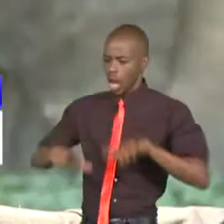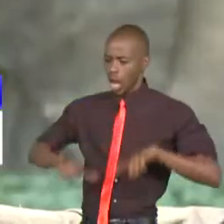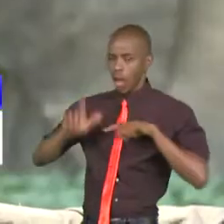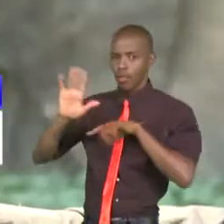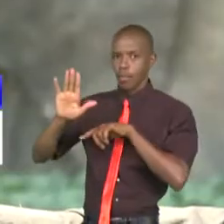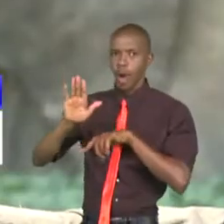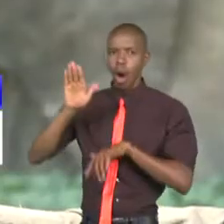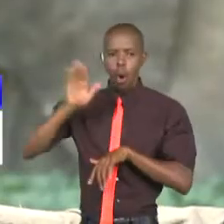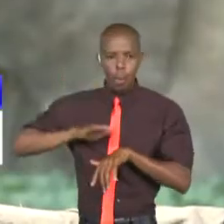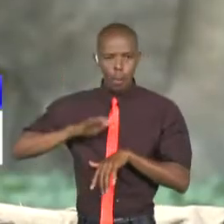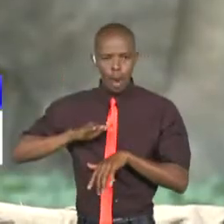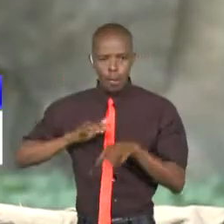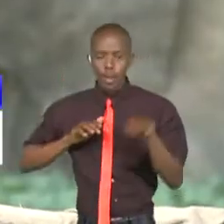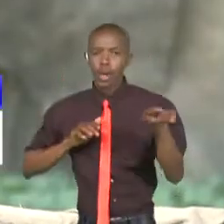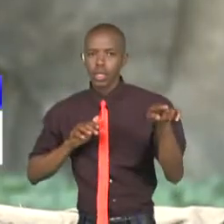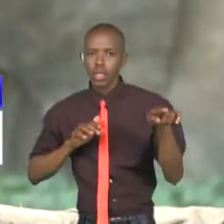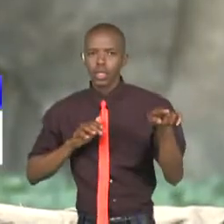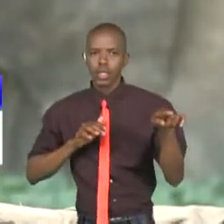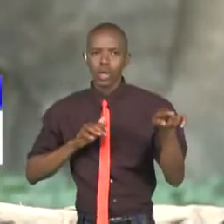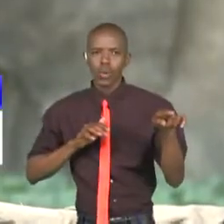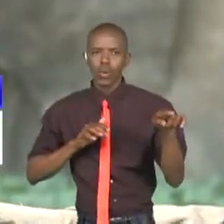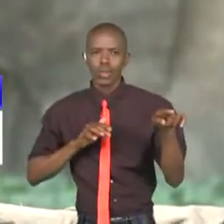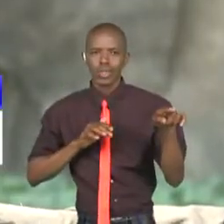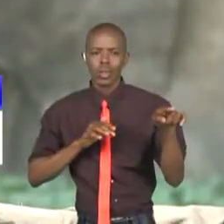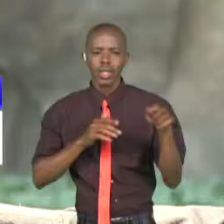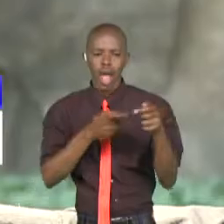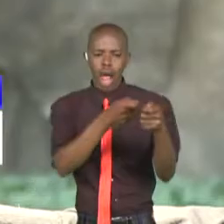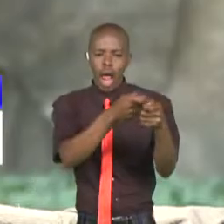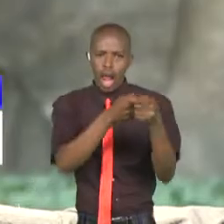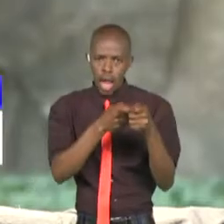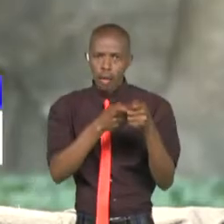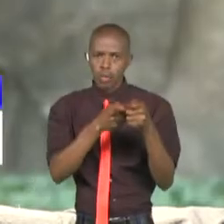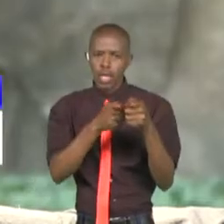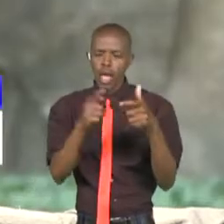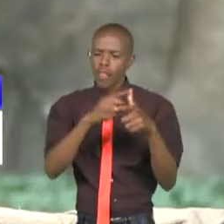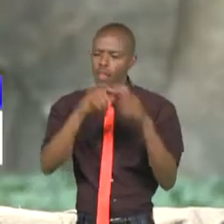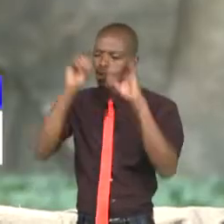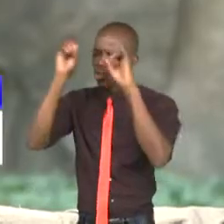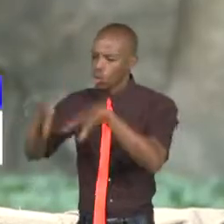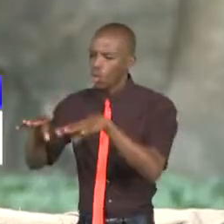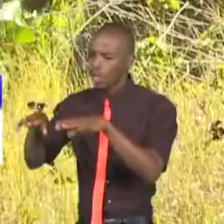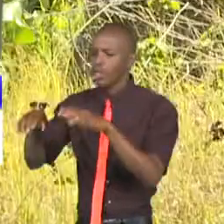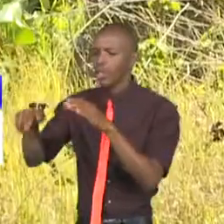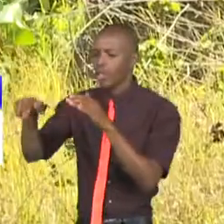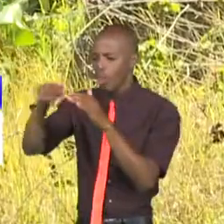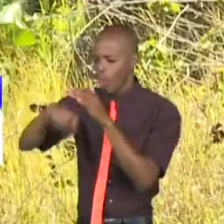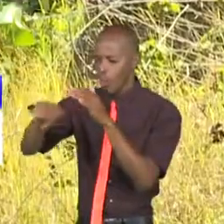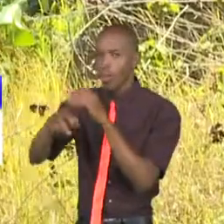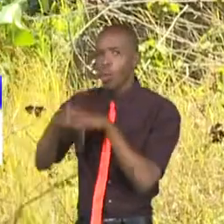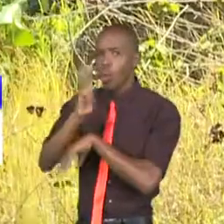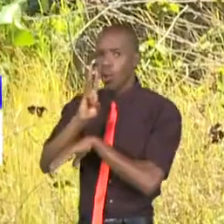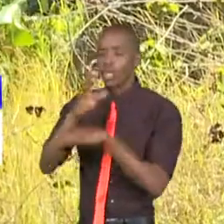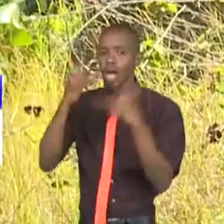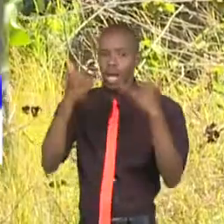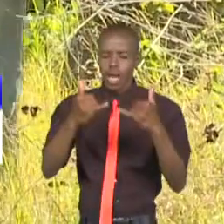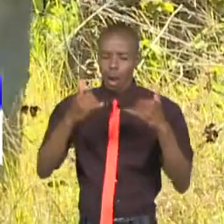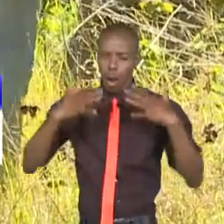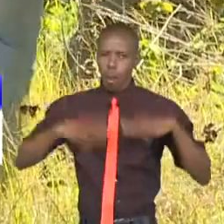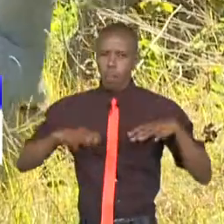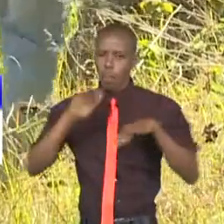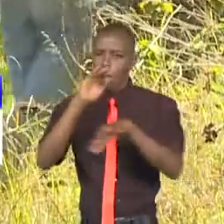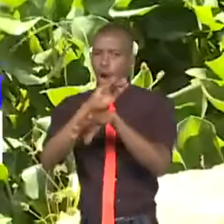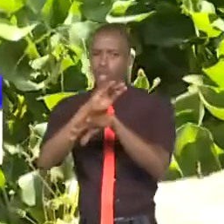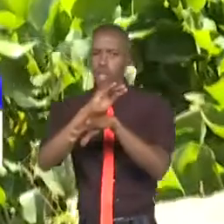Kuna mama alitendewa unyama, akarepiwa na akakuja akarusha kwenye hili shimo. Now the residents are